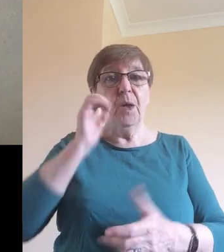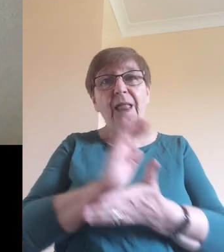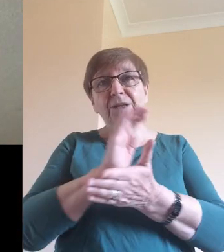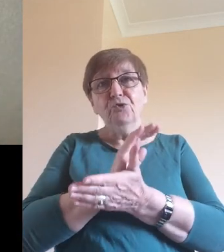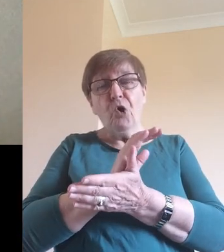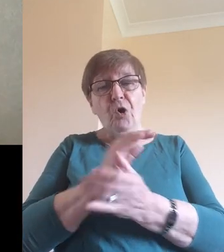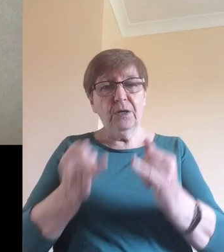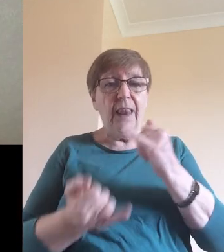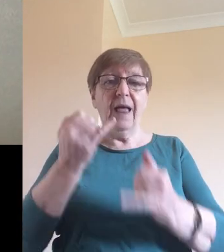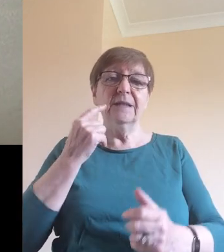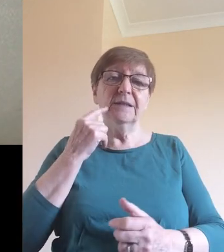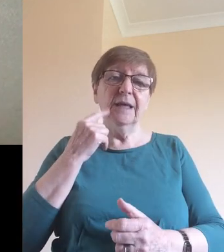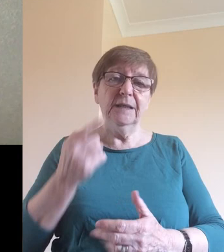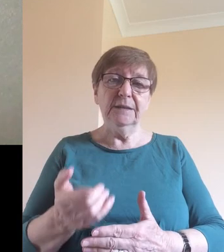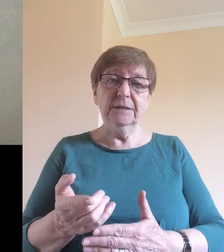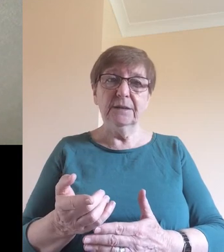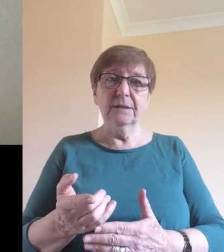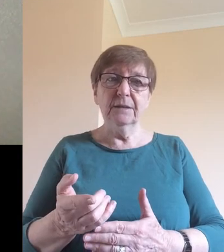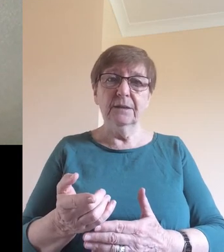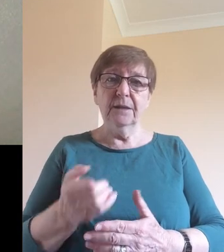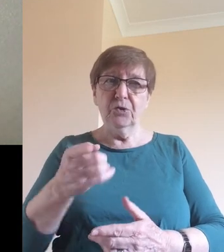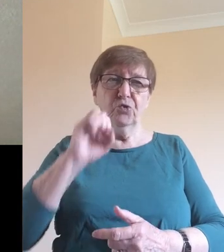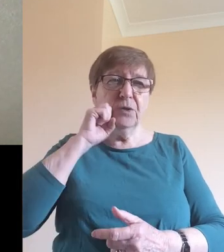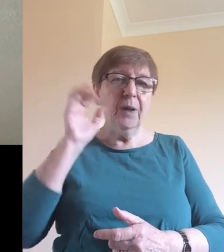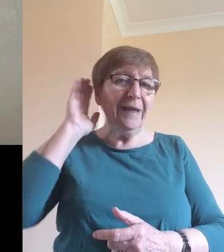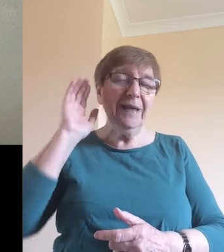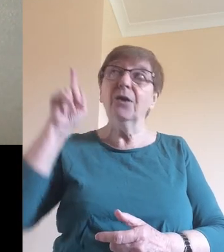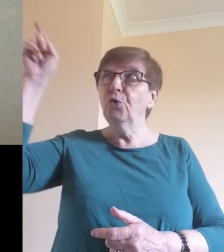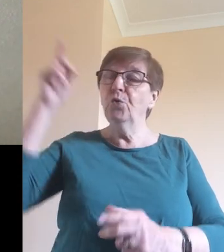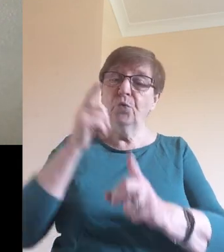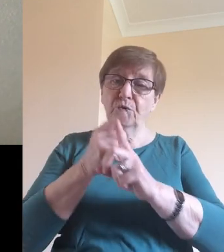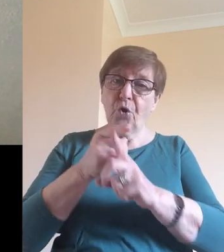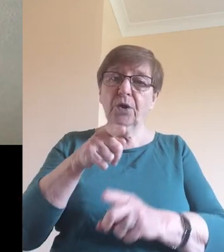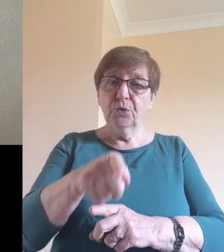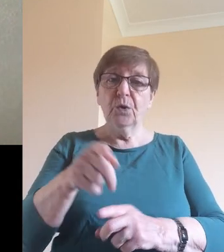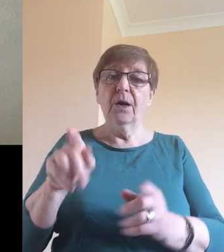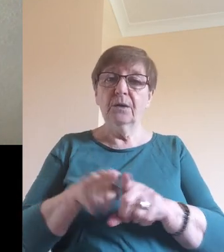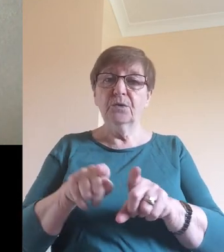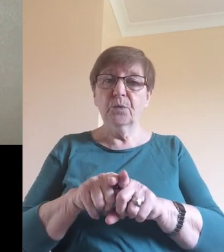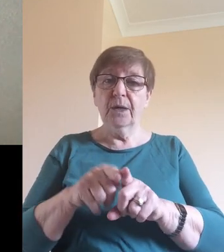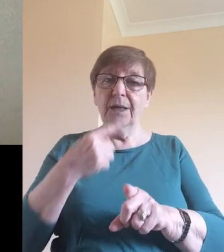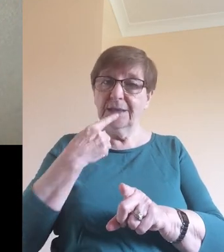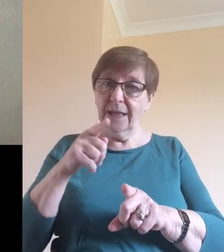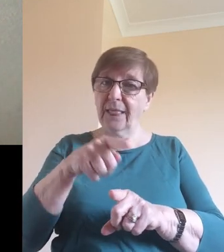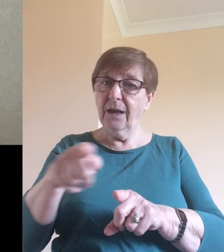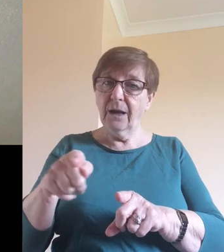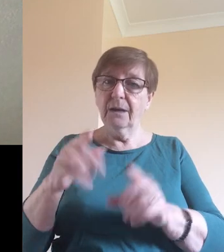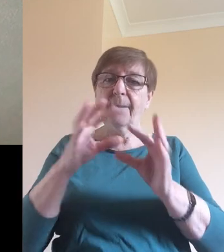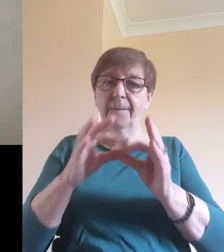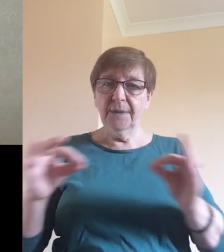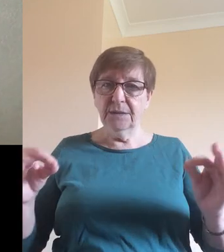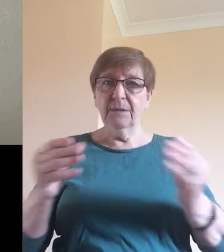days. And I pray that she might hear you speaking to her, saying, peace